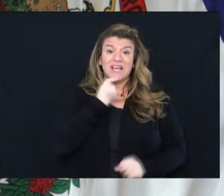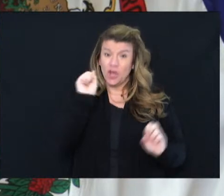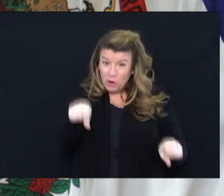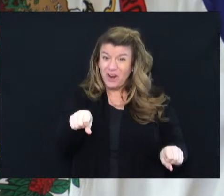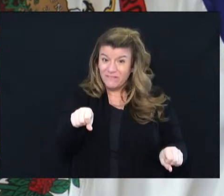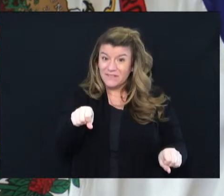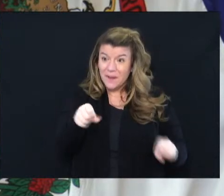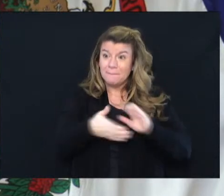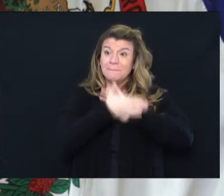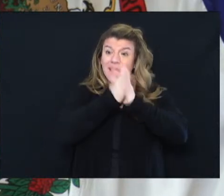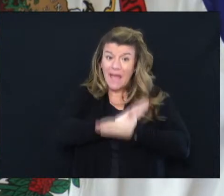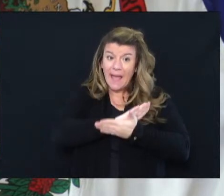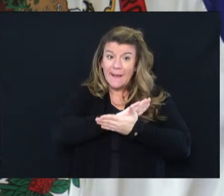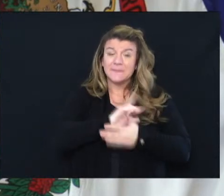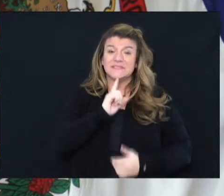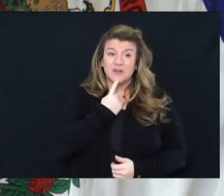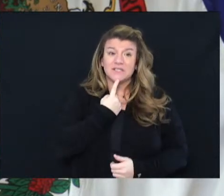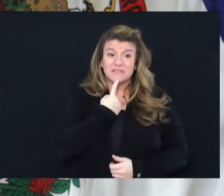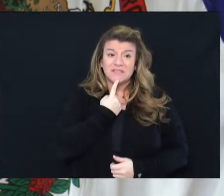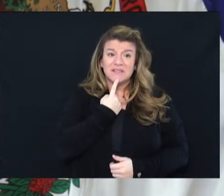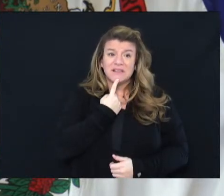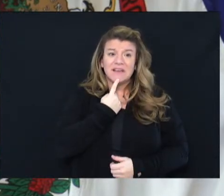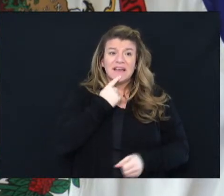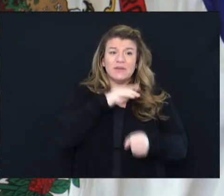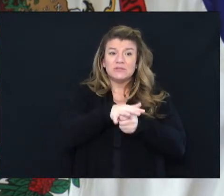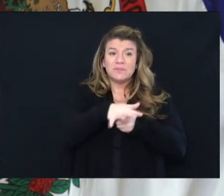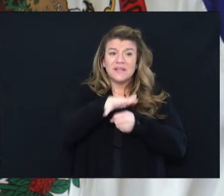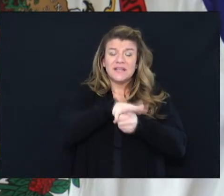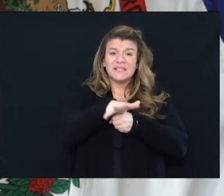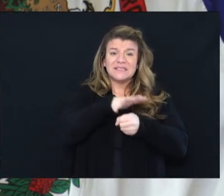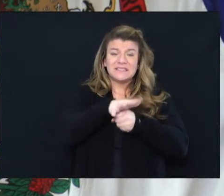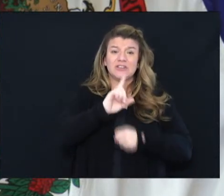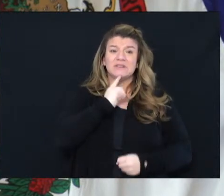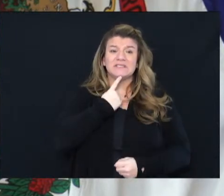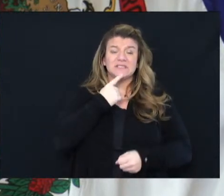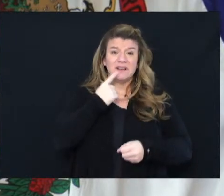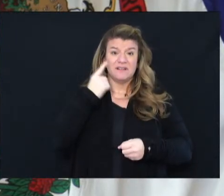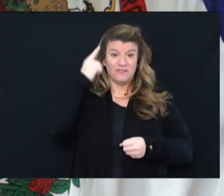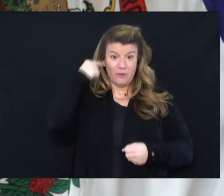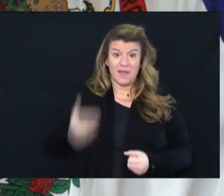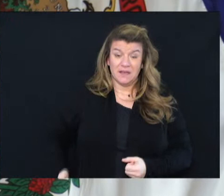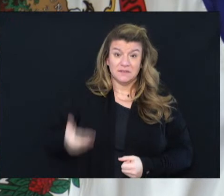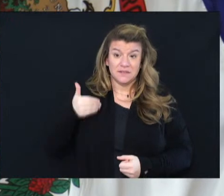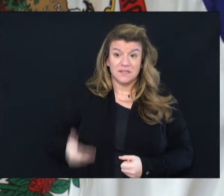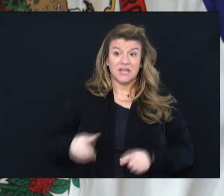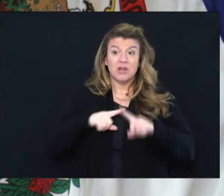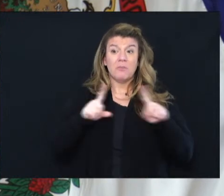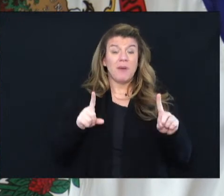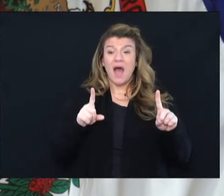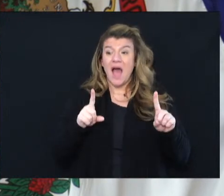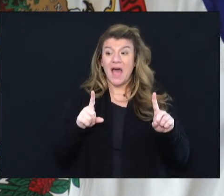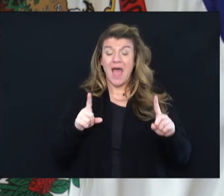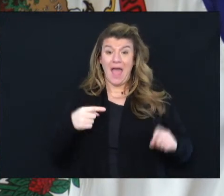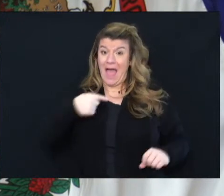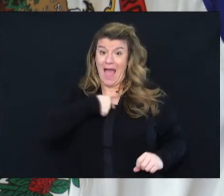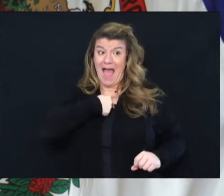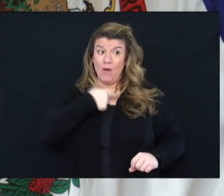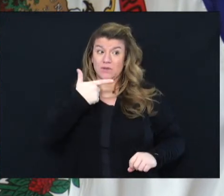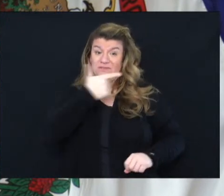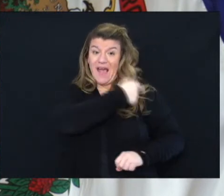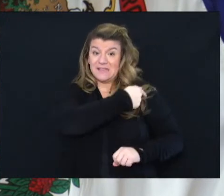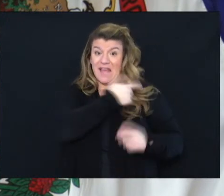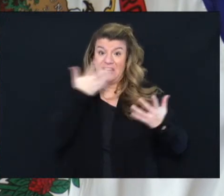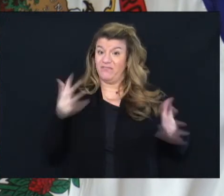And it was plenty serious enough for me. But with all that, I was vaccinated